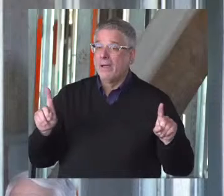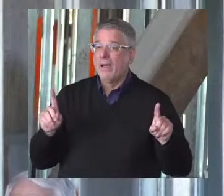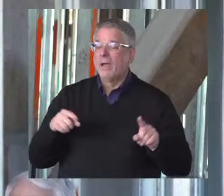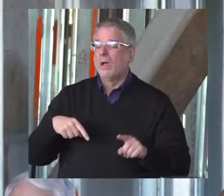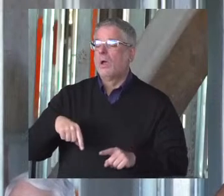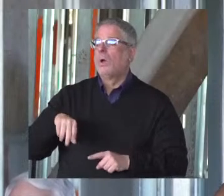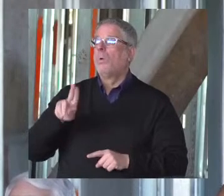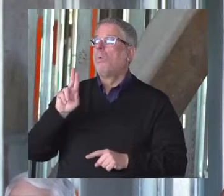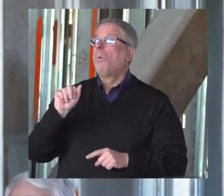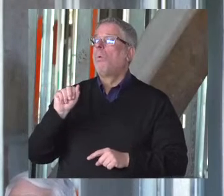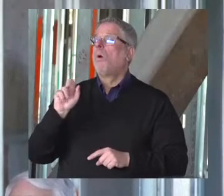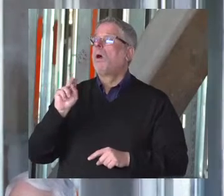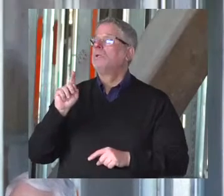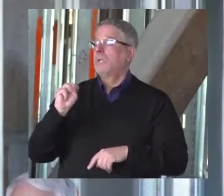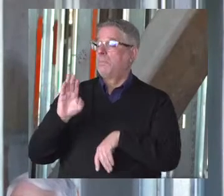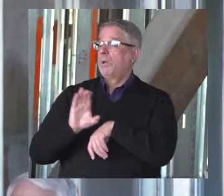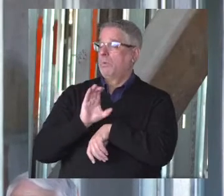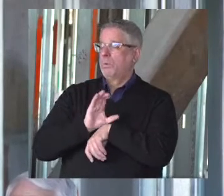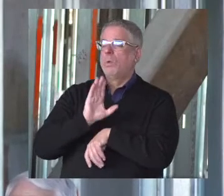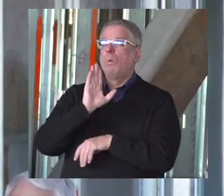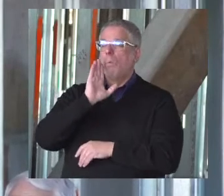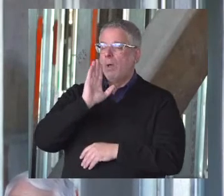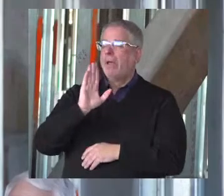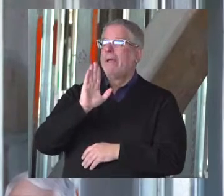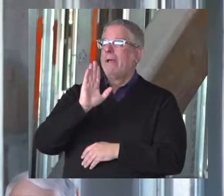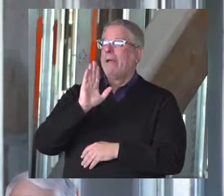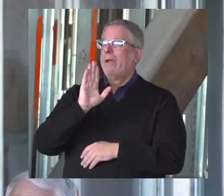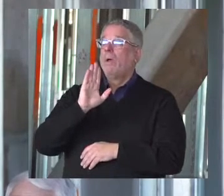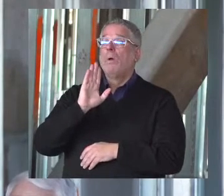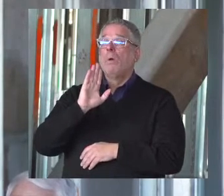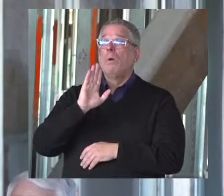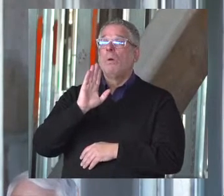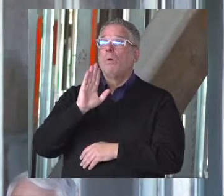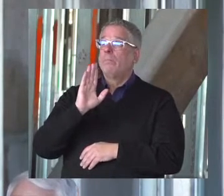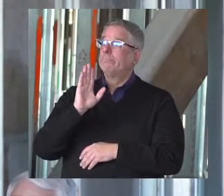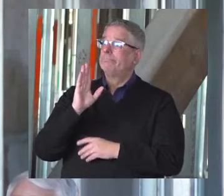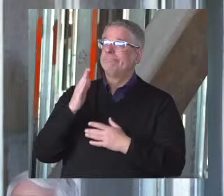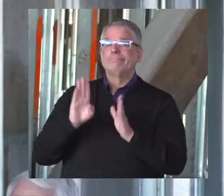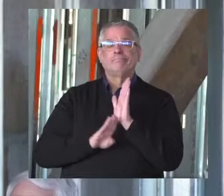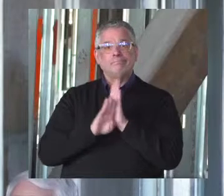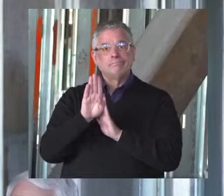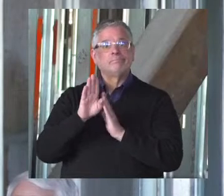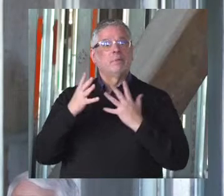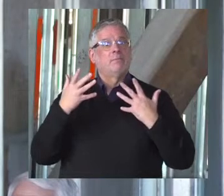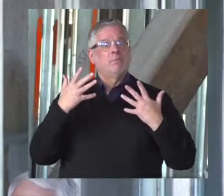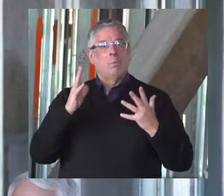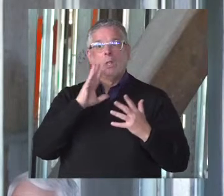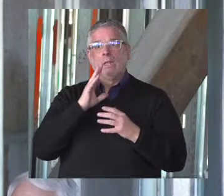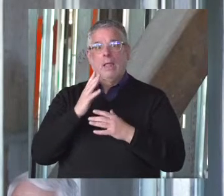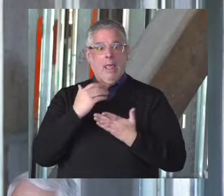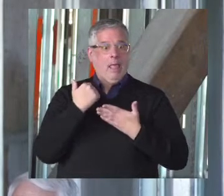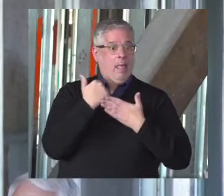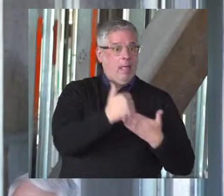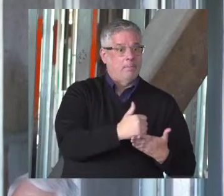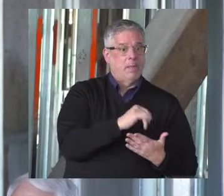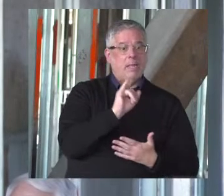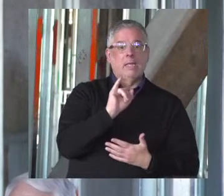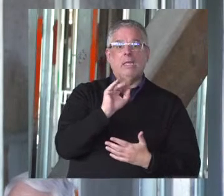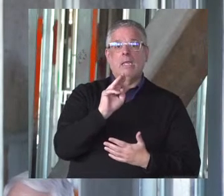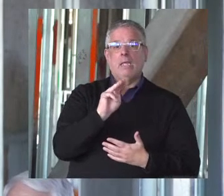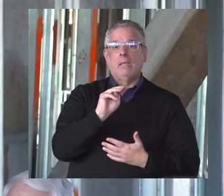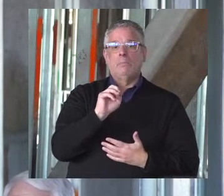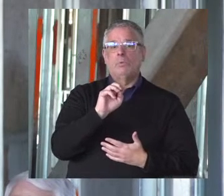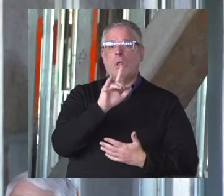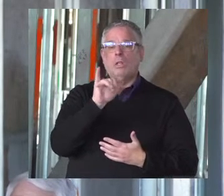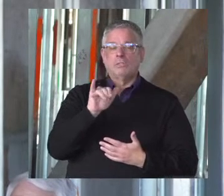quantum computing will certainly, when delivered at scale, have a lot to say to immunology, because at its core, immunology is